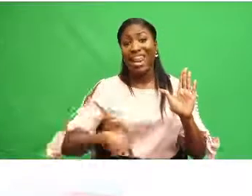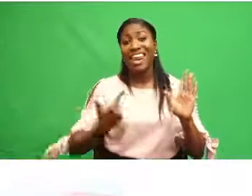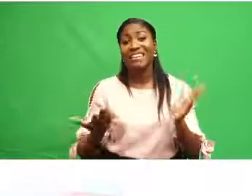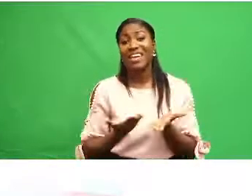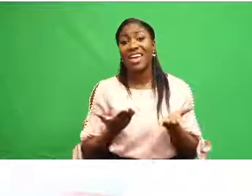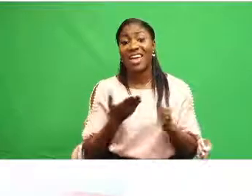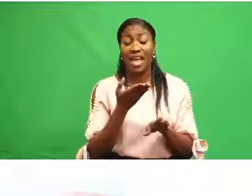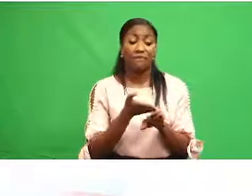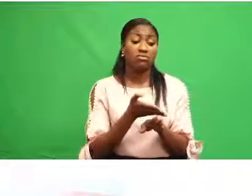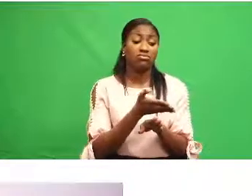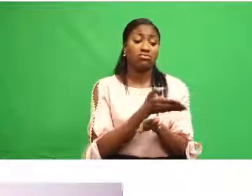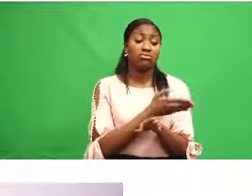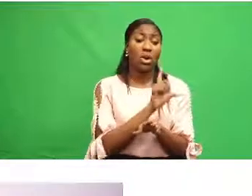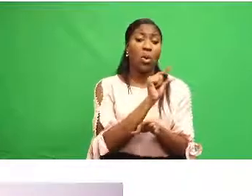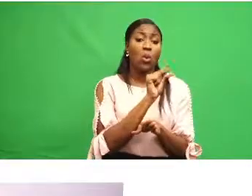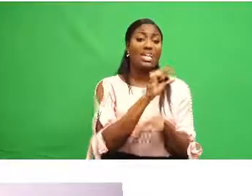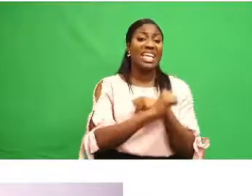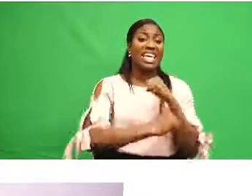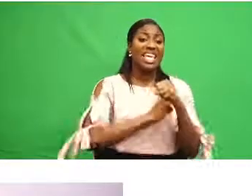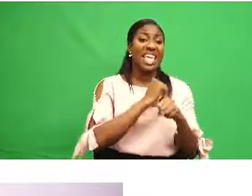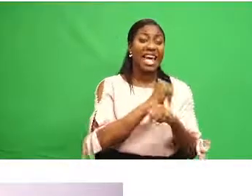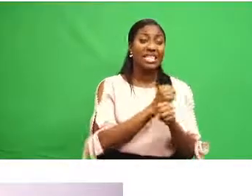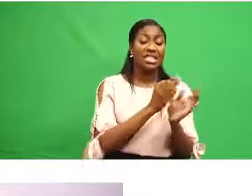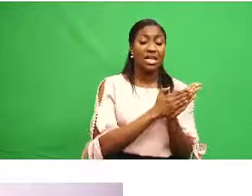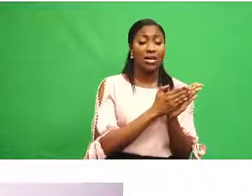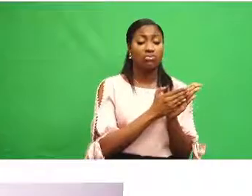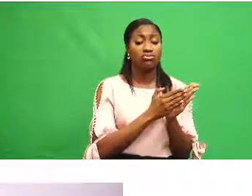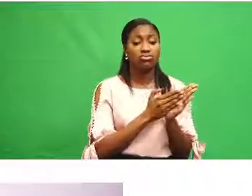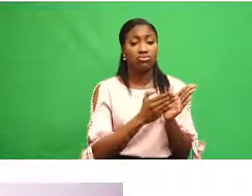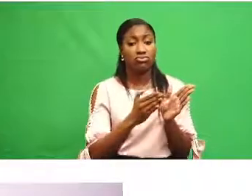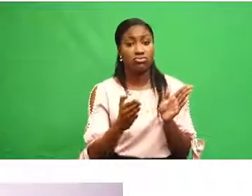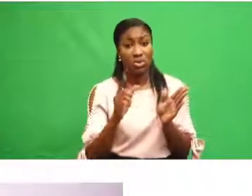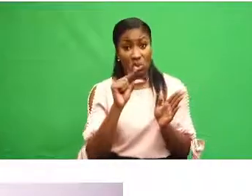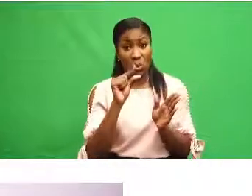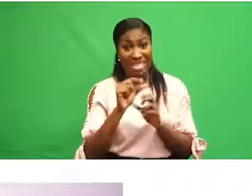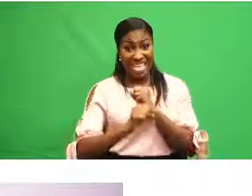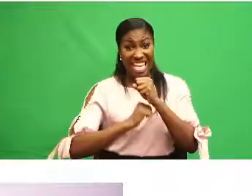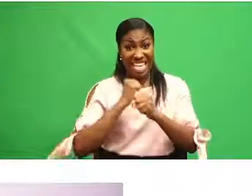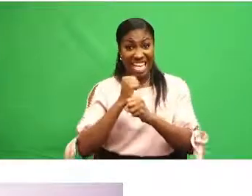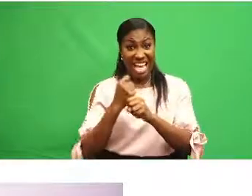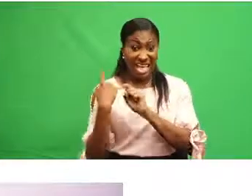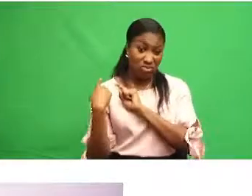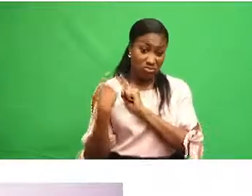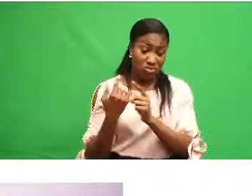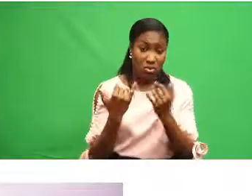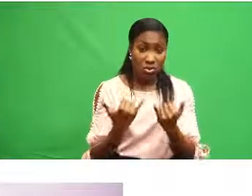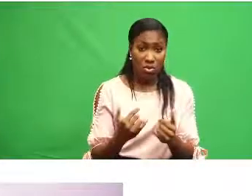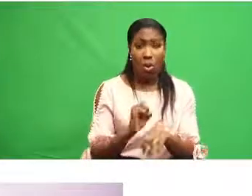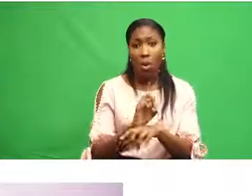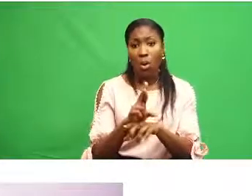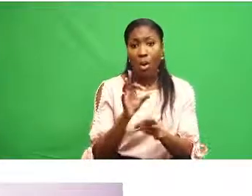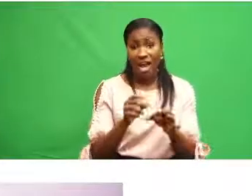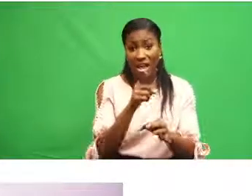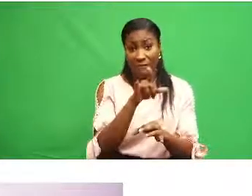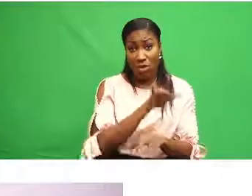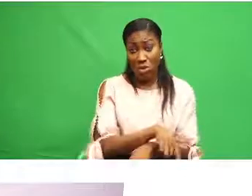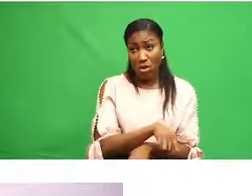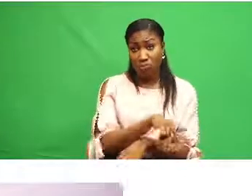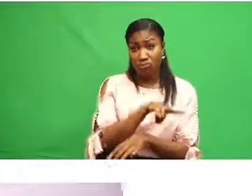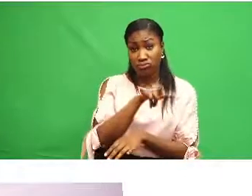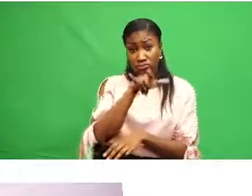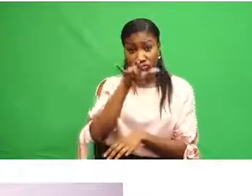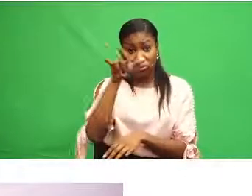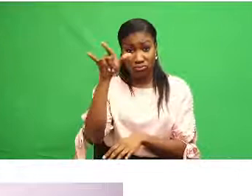last 20 years or living in Trinidad and Tobago for the last 20 years. And if you have traveled, no doubt there's